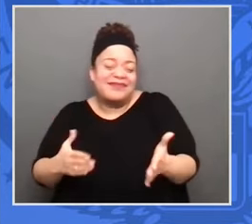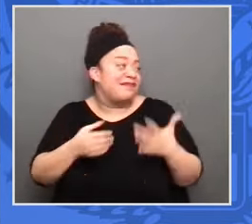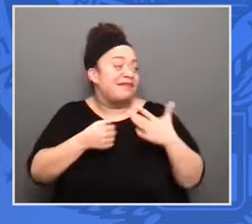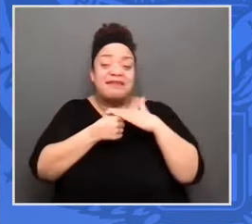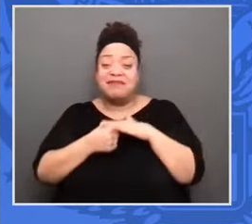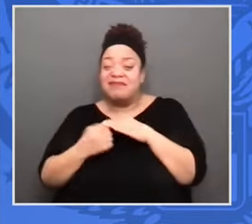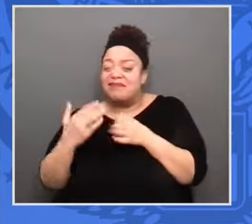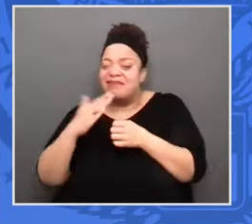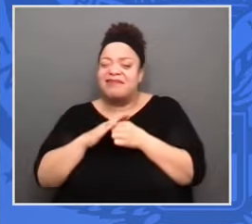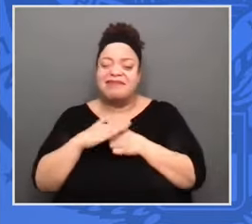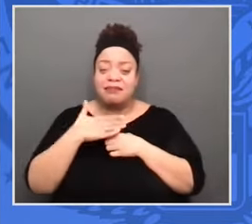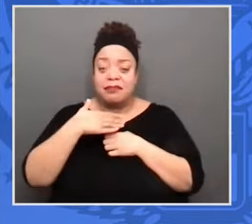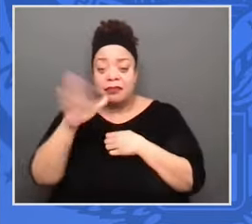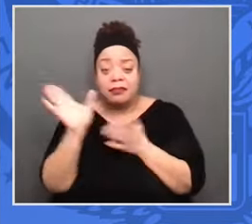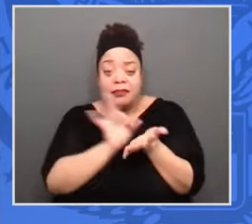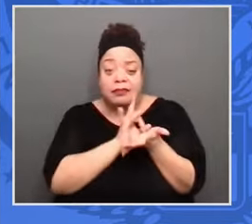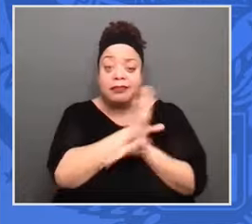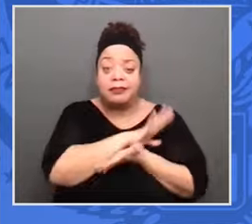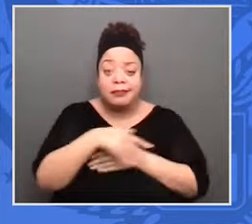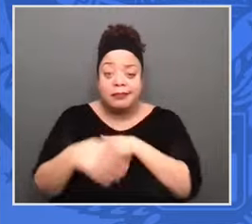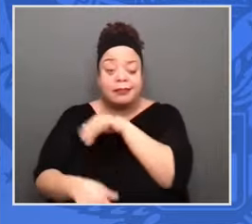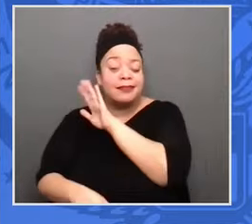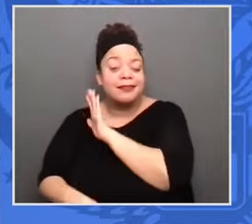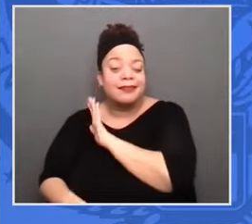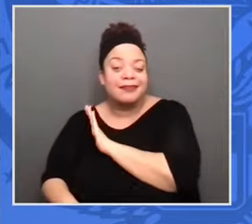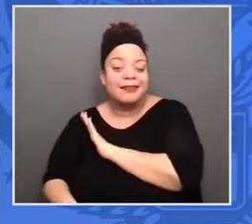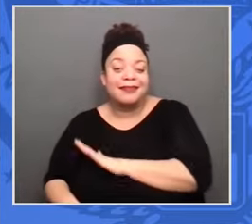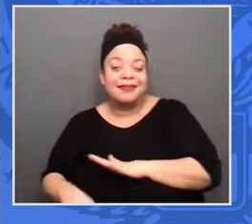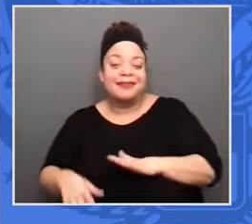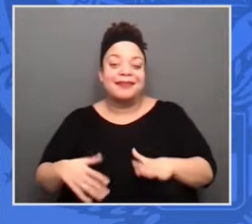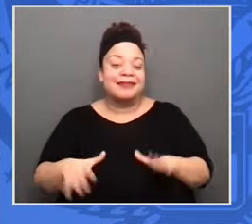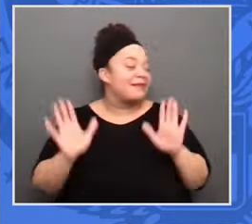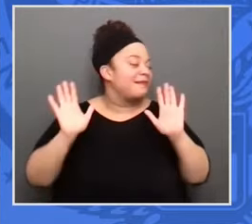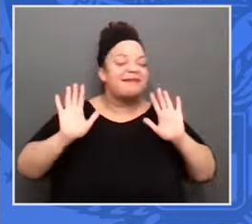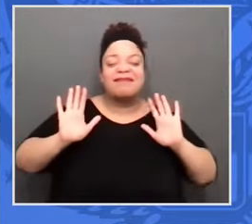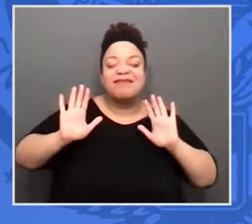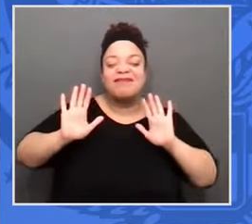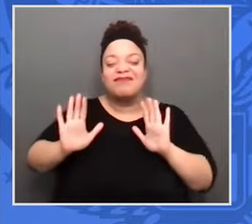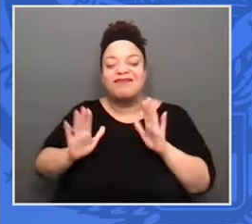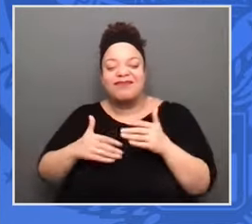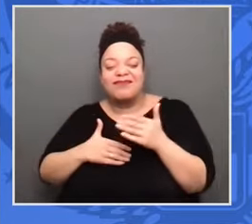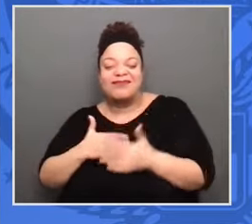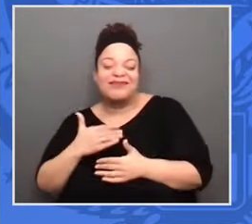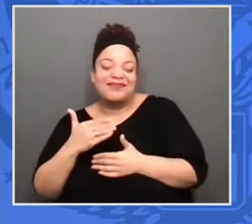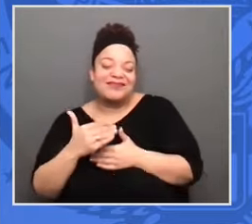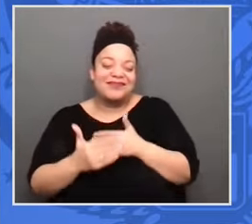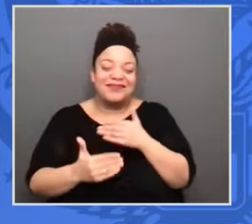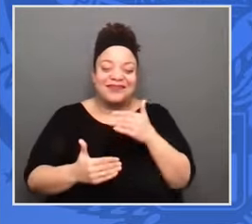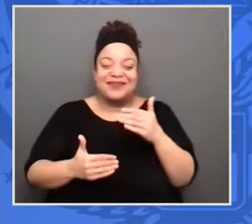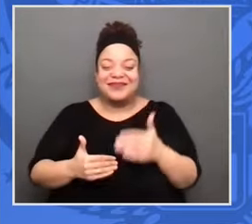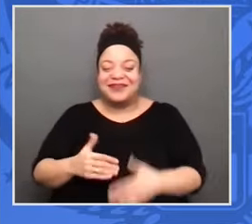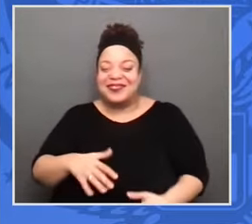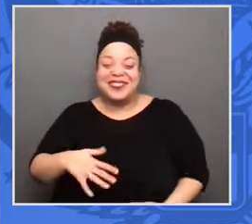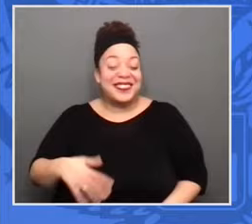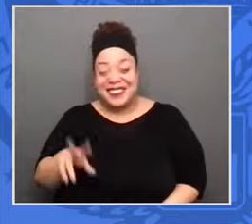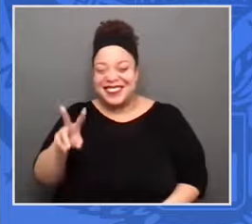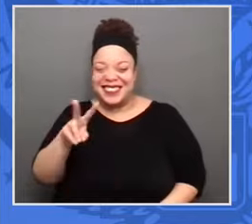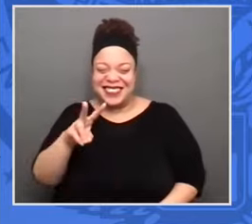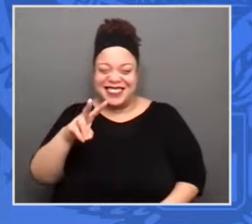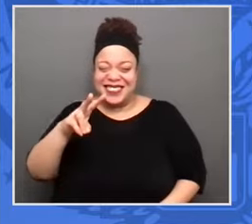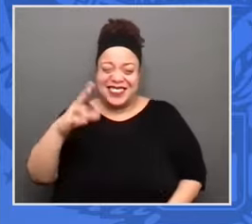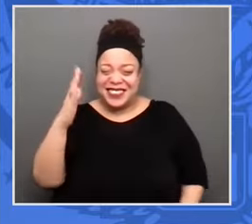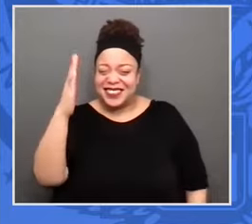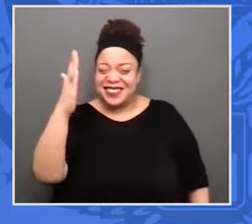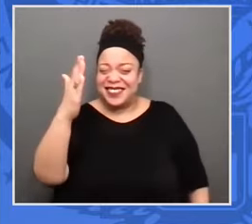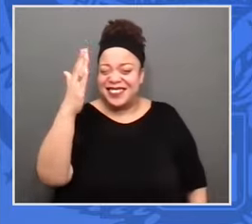Well, big wheels roll through fields where sunlight streams.